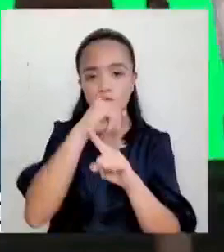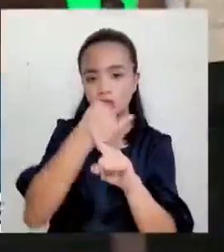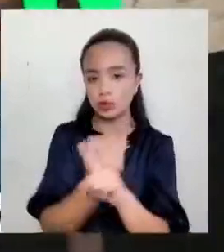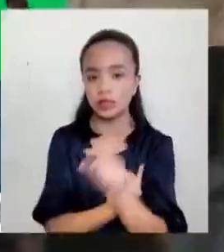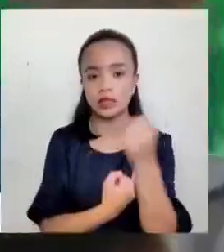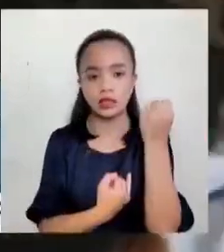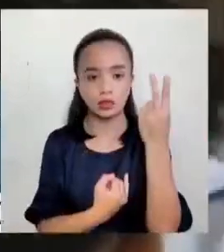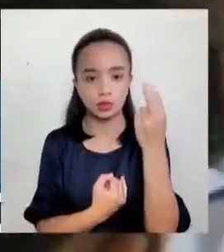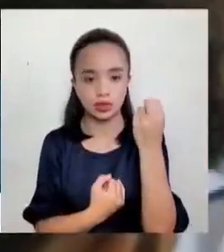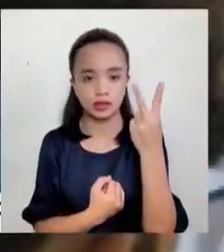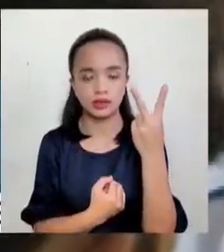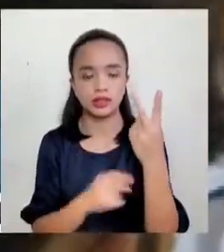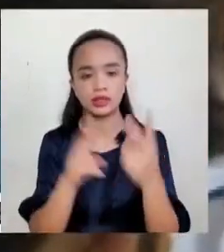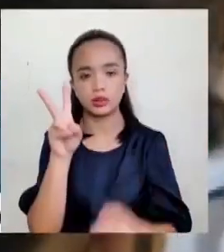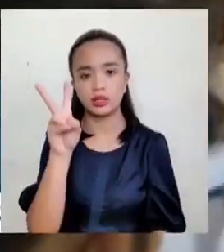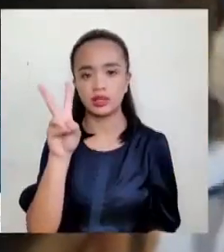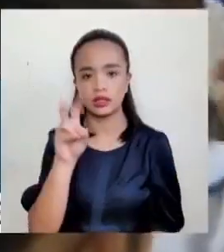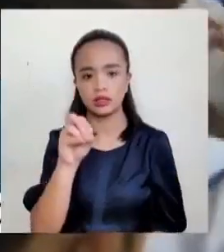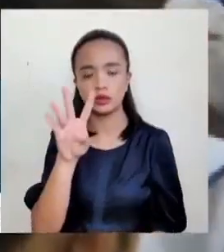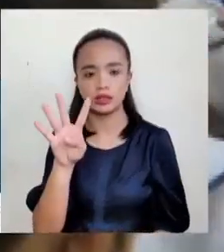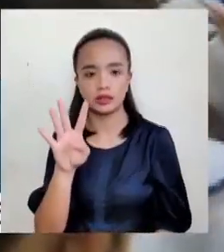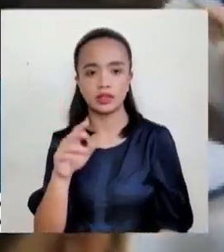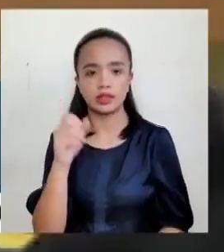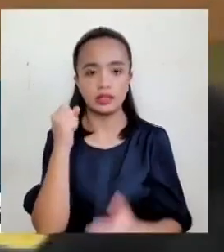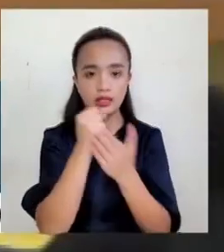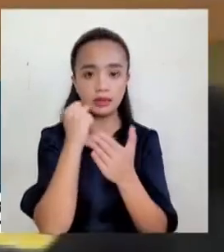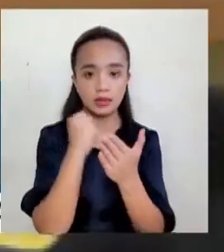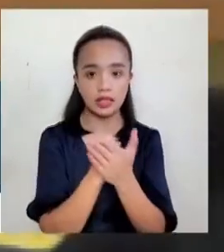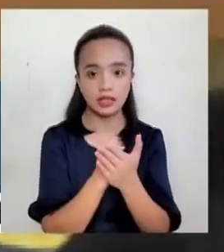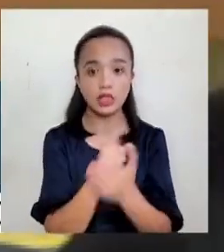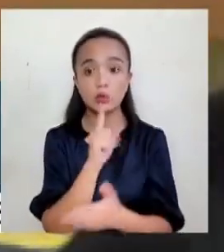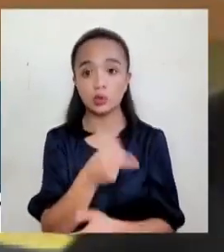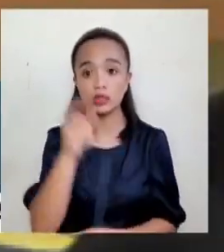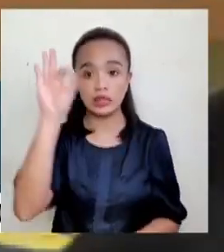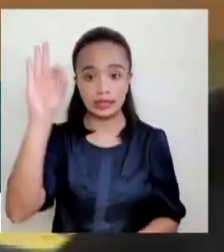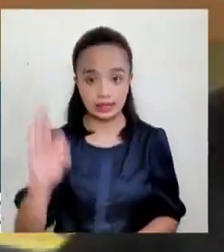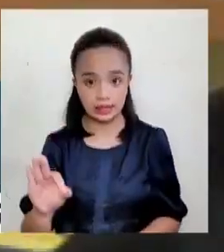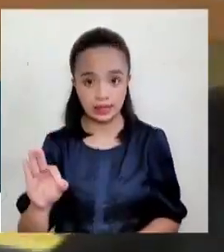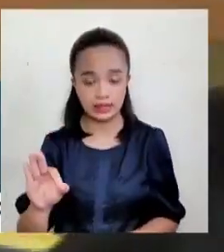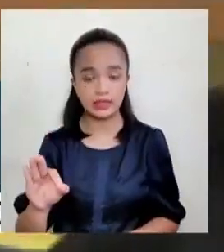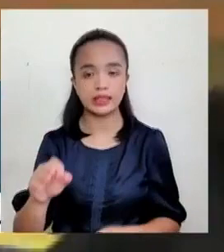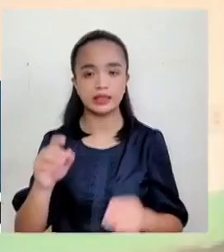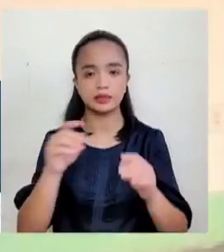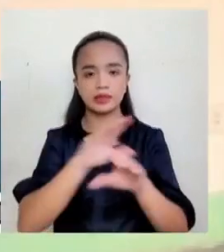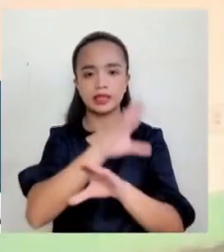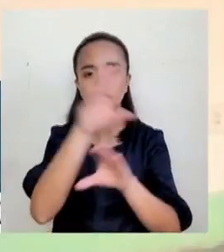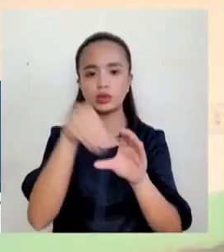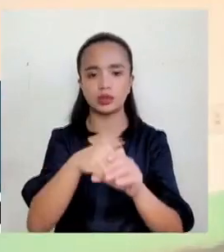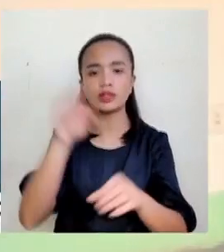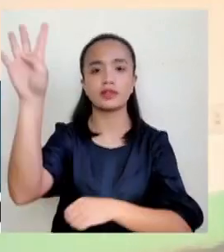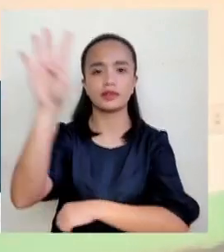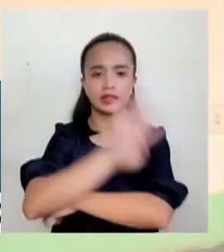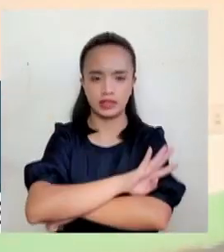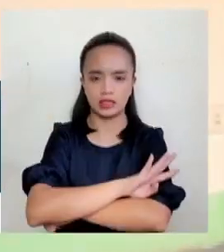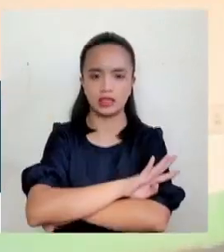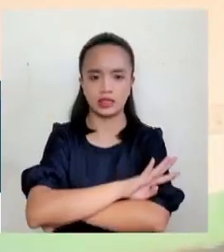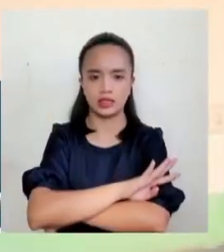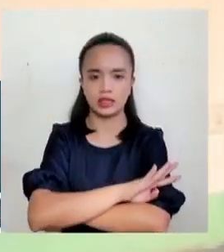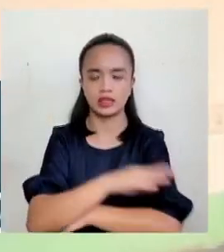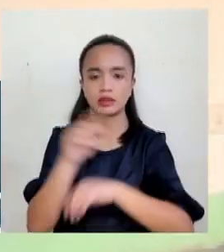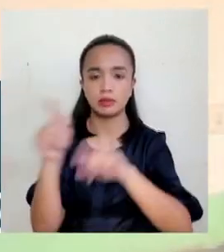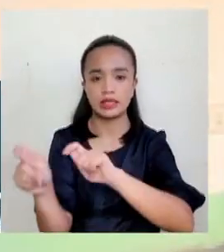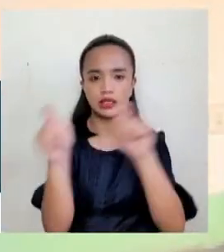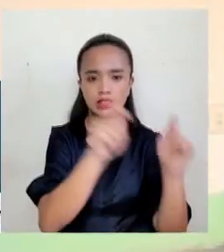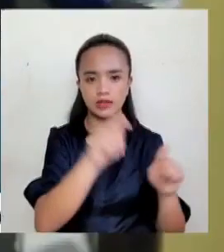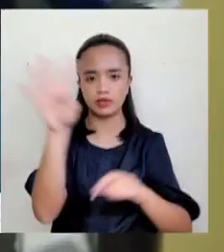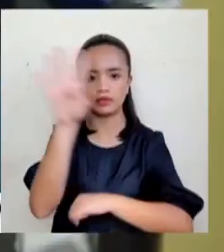12, 2024. Subjects initially scheduled during Fridays will be included in the first 4 days of the week to give